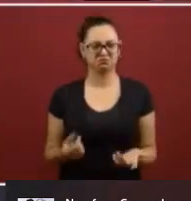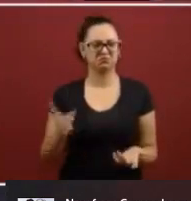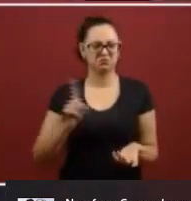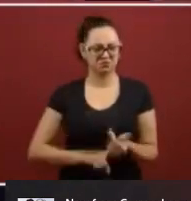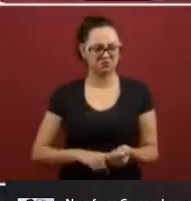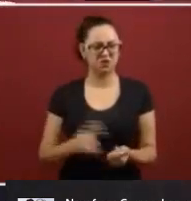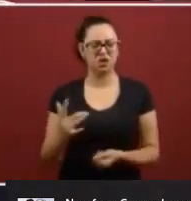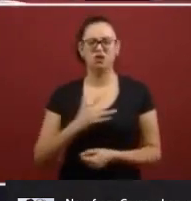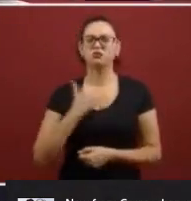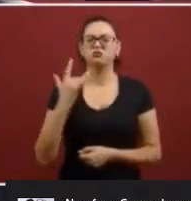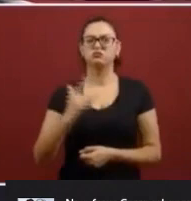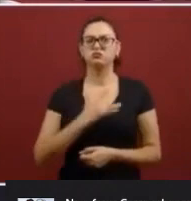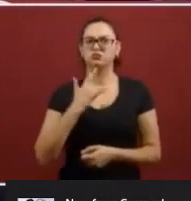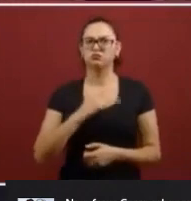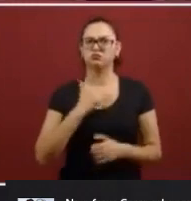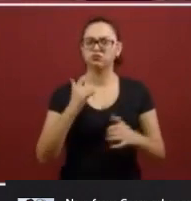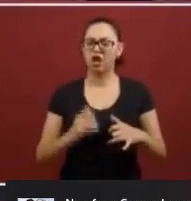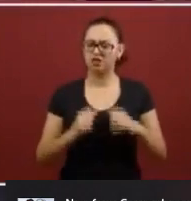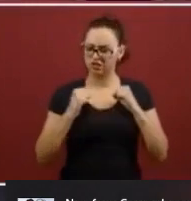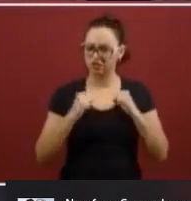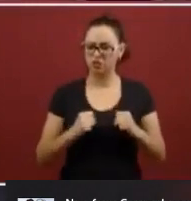conviction and idea